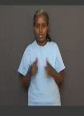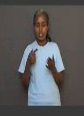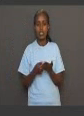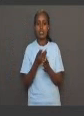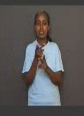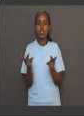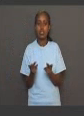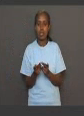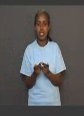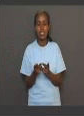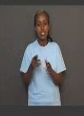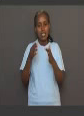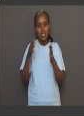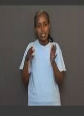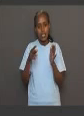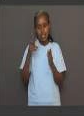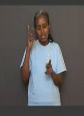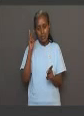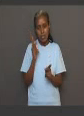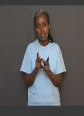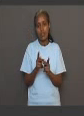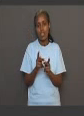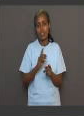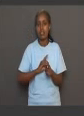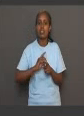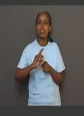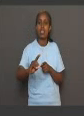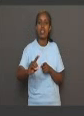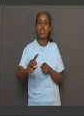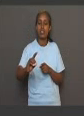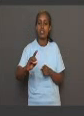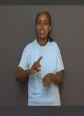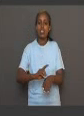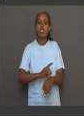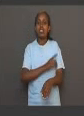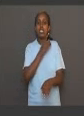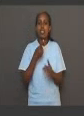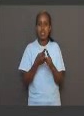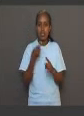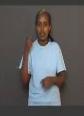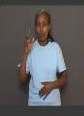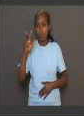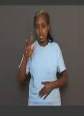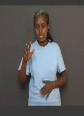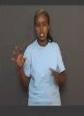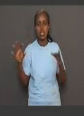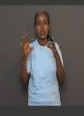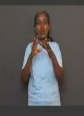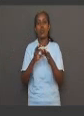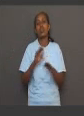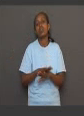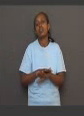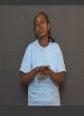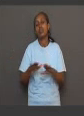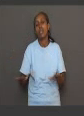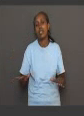we can specify its directed distances from the 3 coordinate planes.